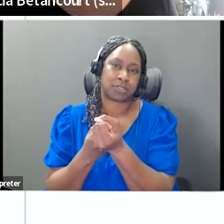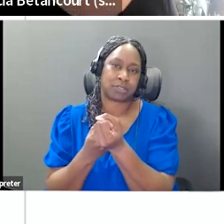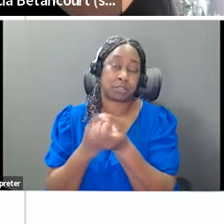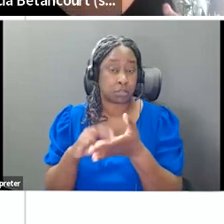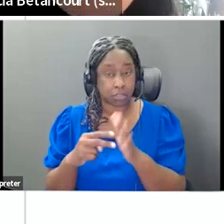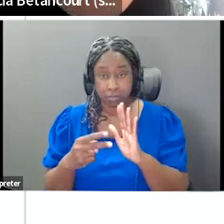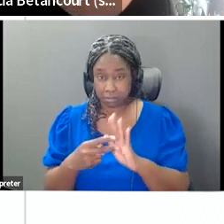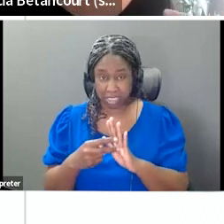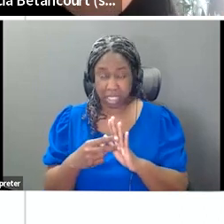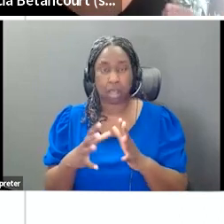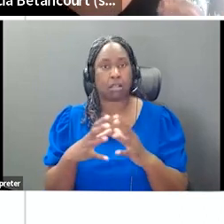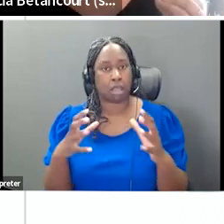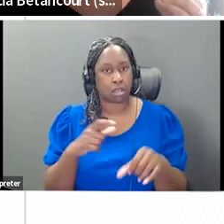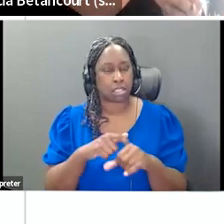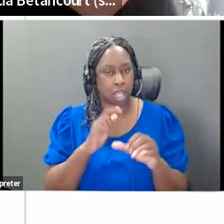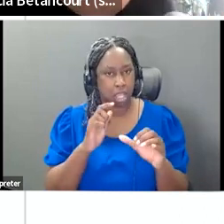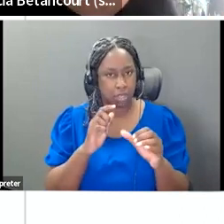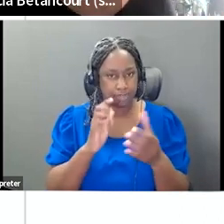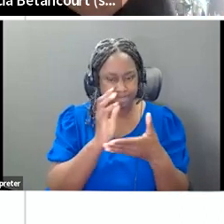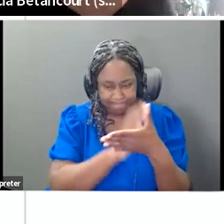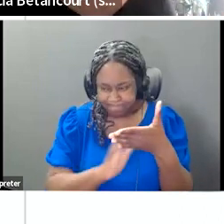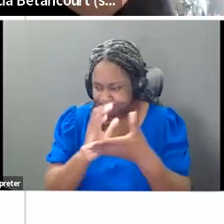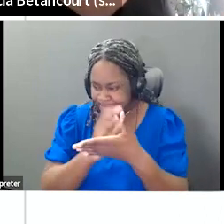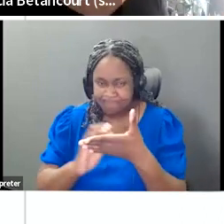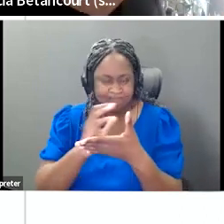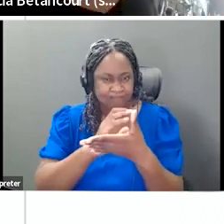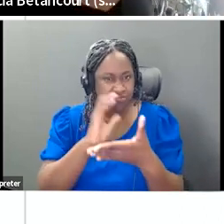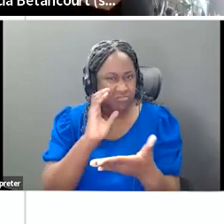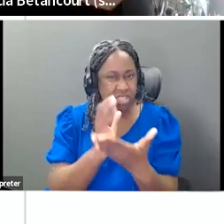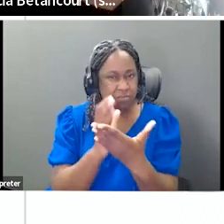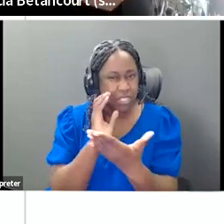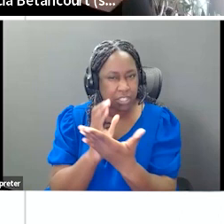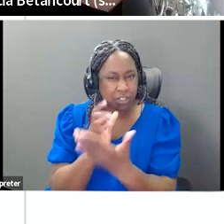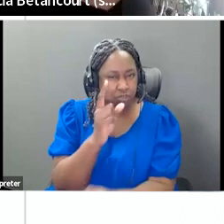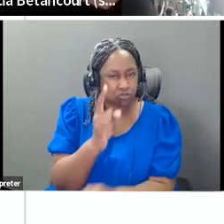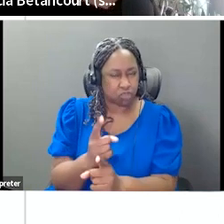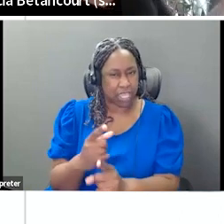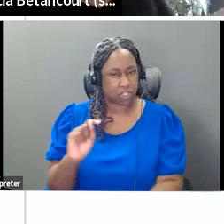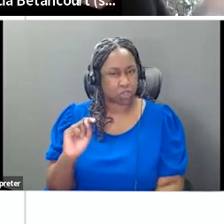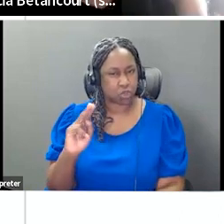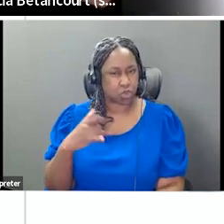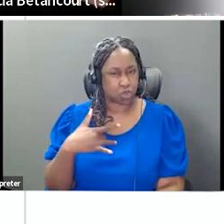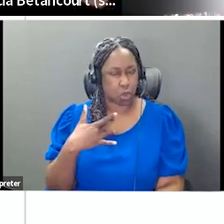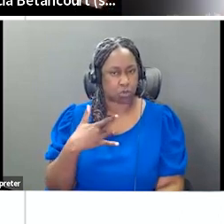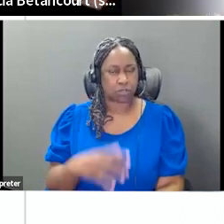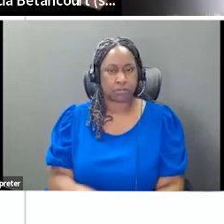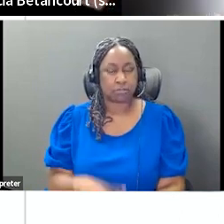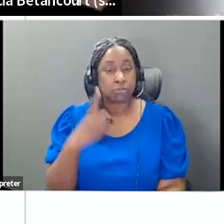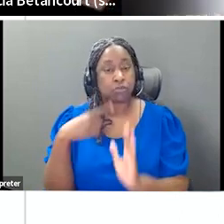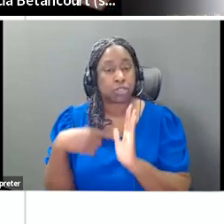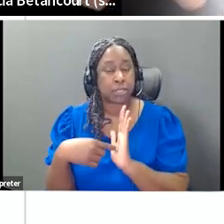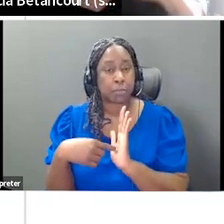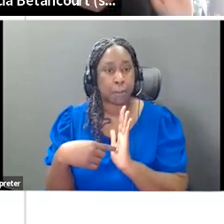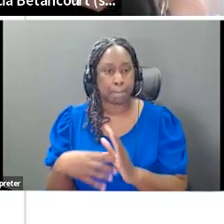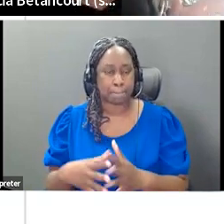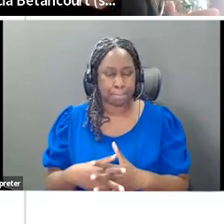of time searching for the images that struck the right tone. So like, for example, I'm going to go